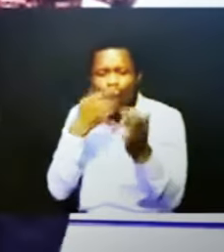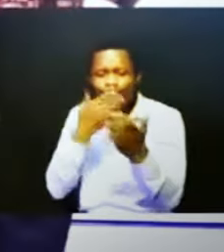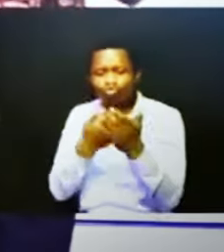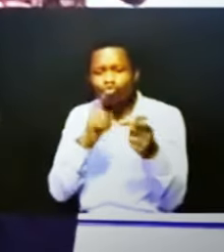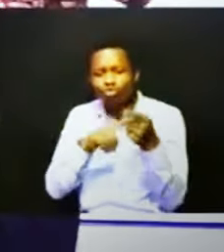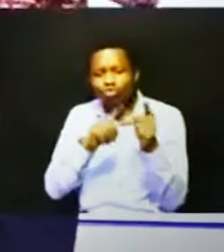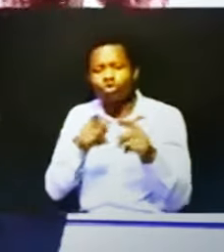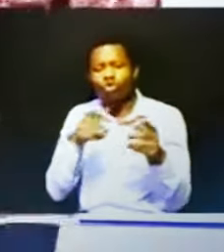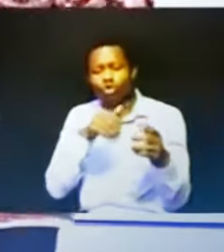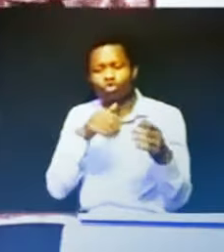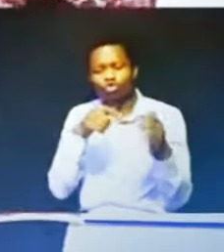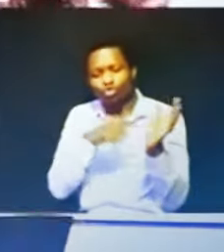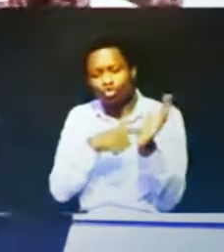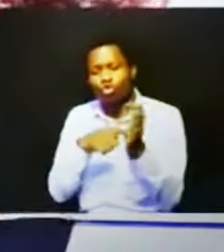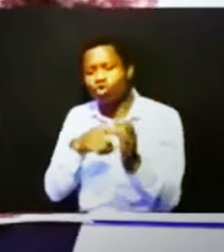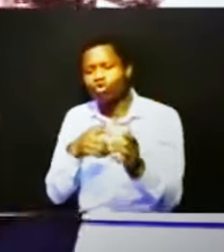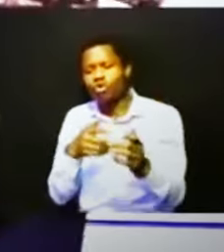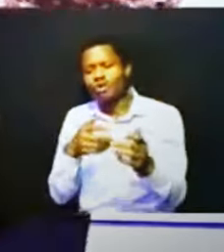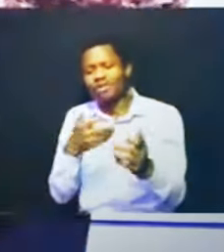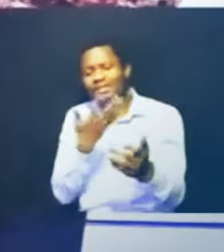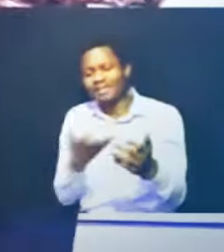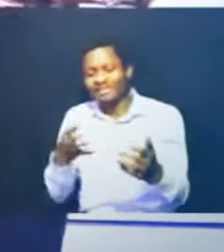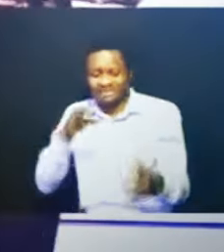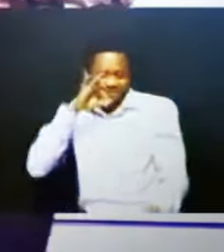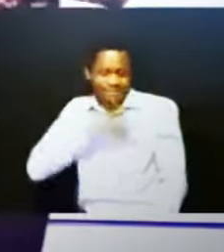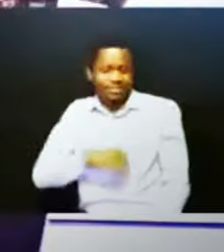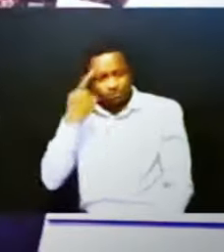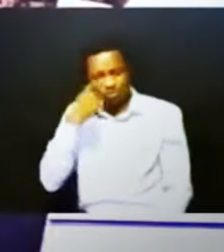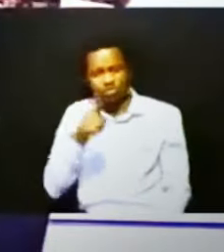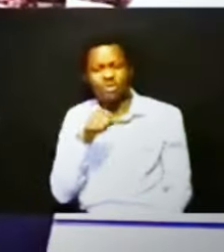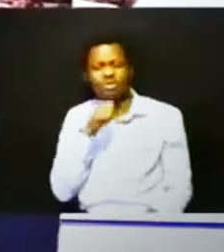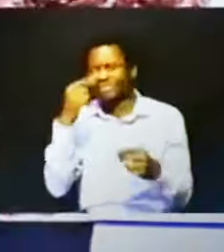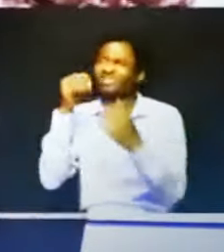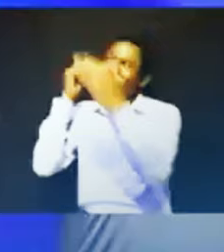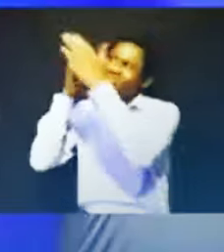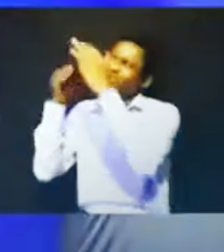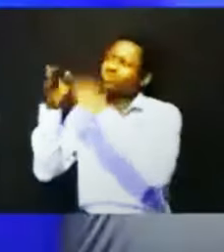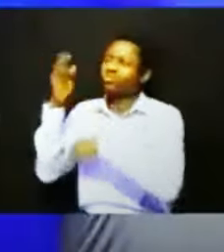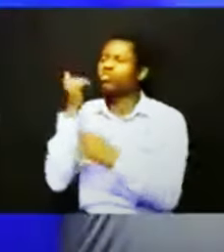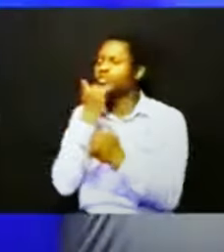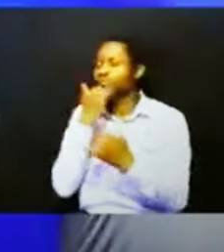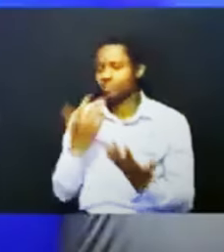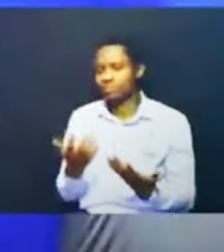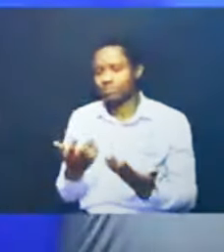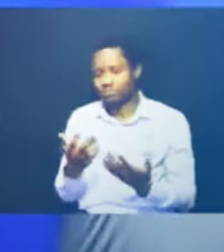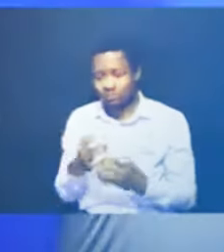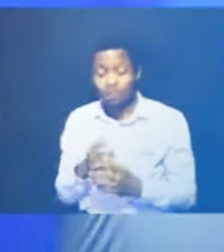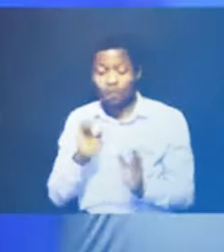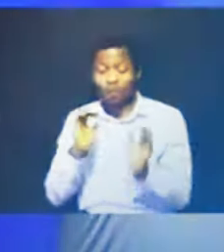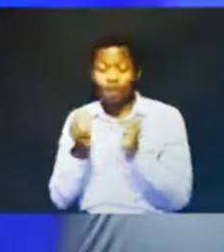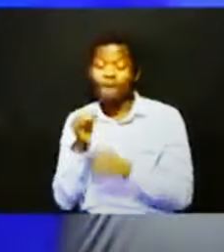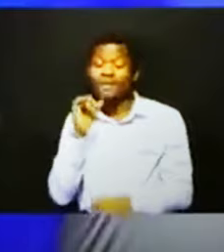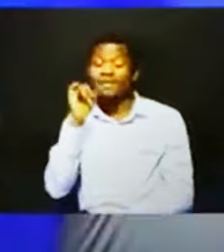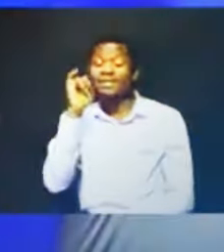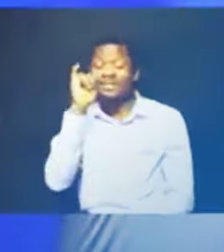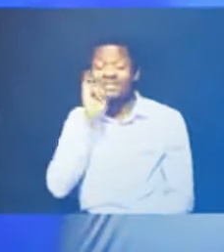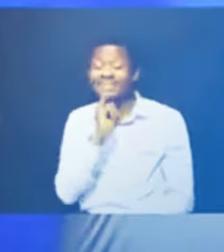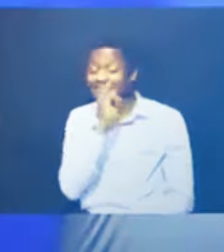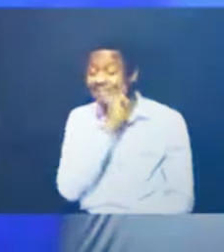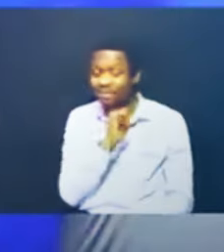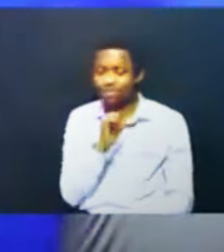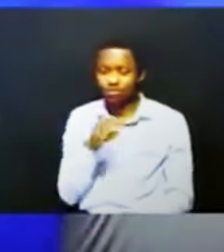Or he should act. See, like Israel traveling through the desert, it could be rough